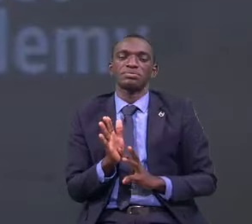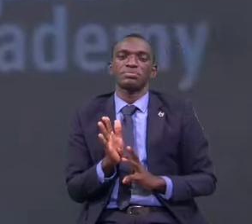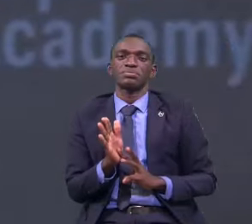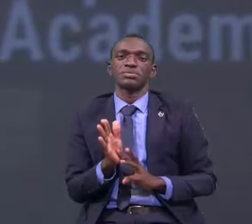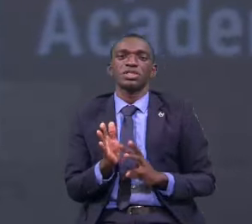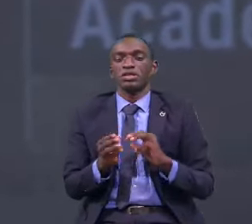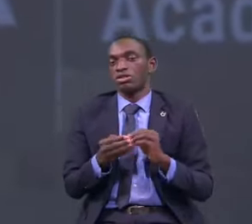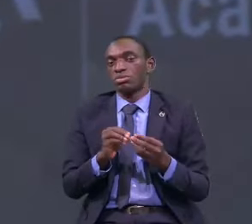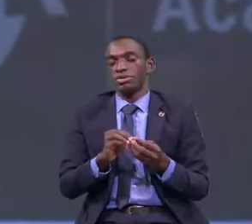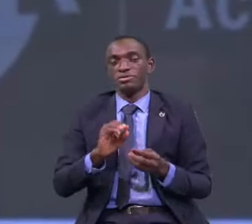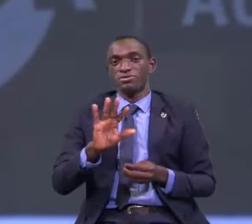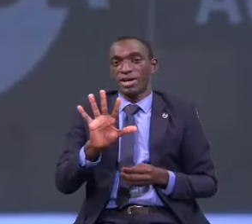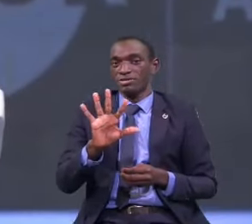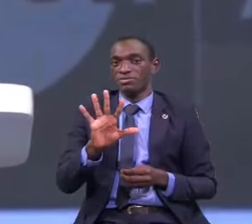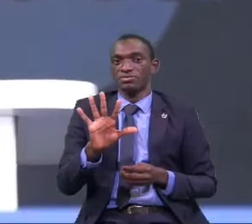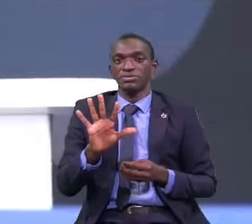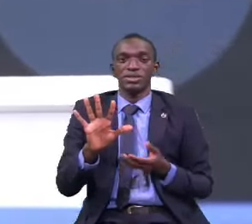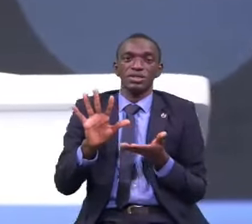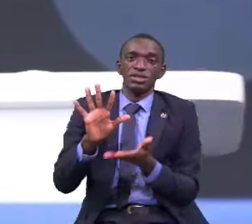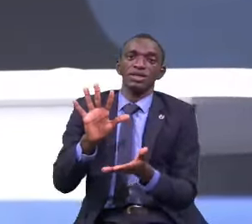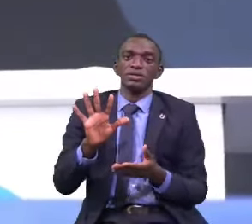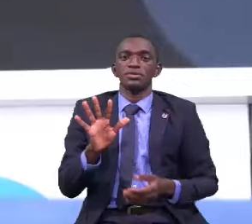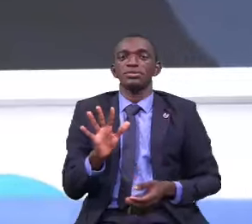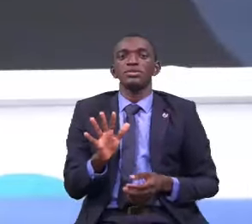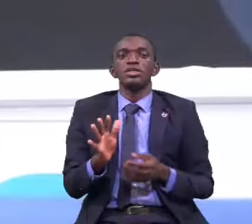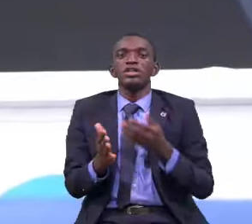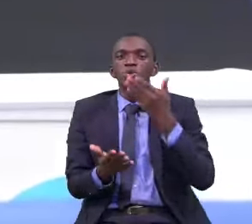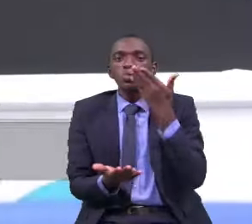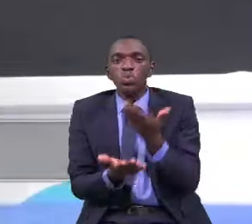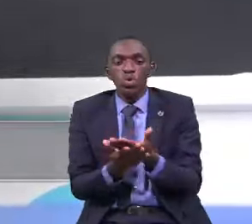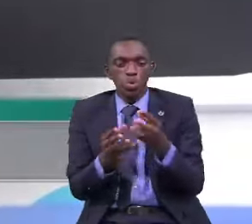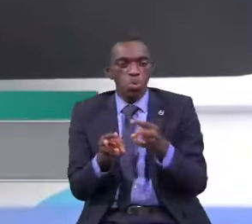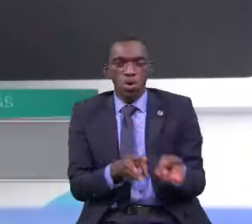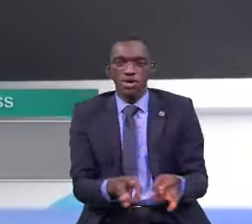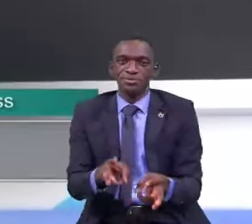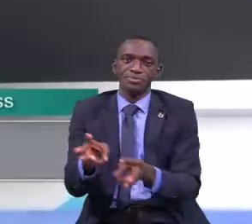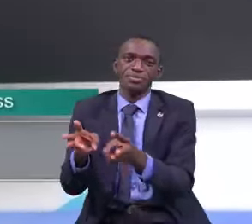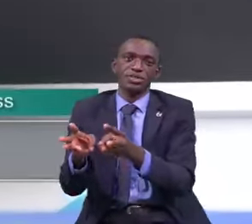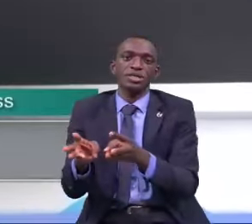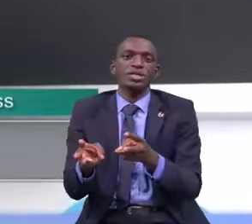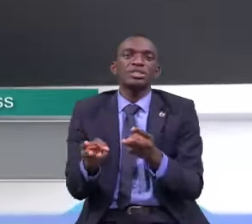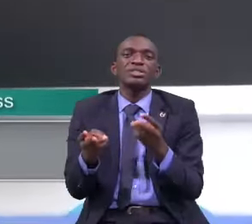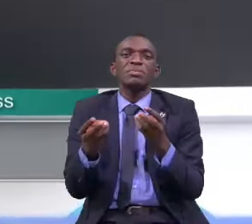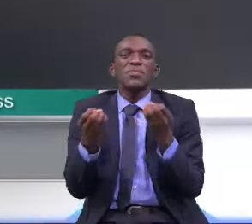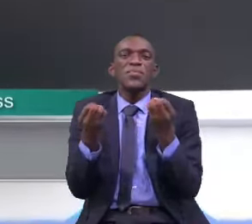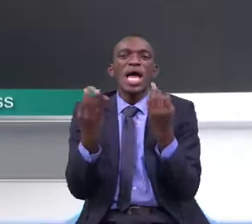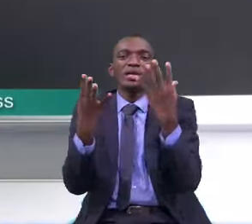Number five there, a good way. There are many ways in